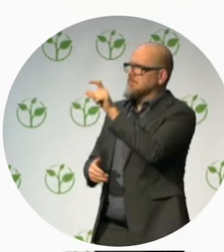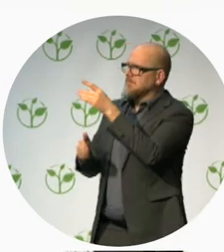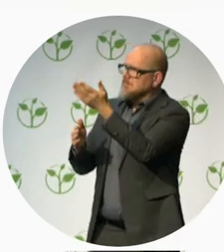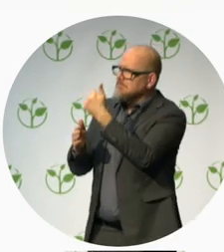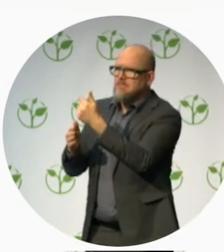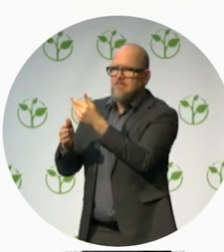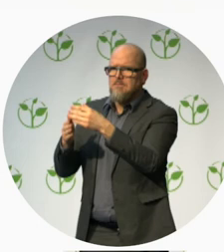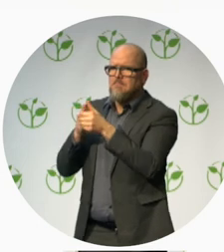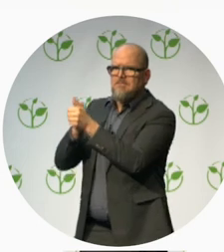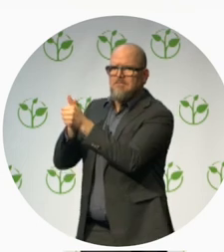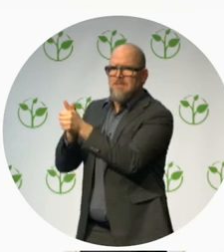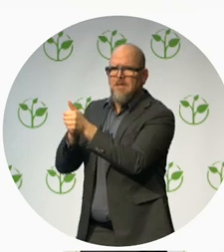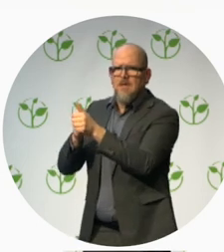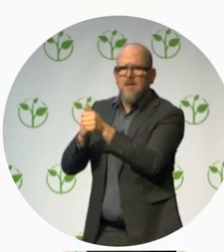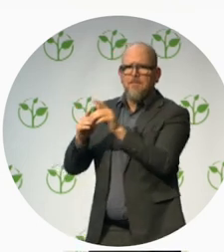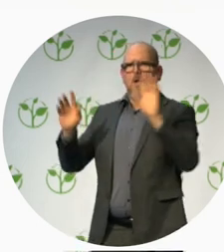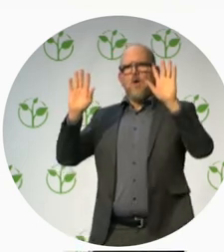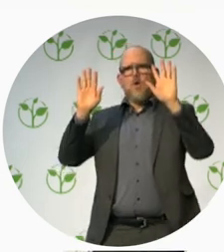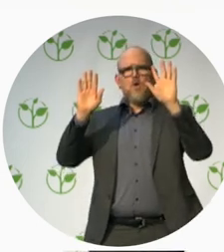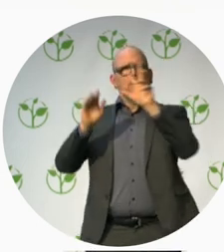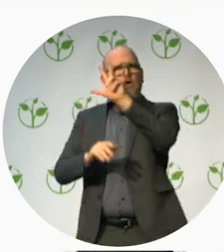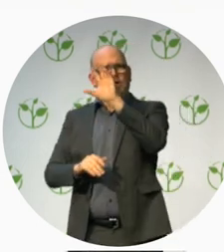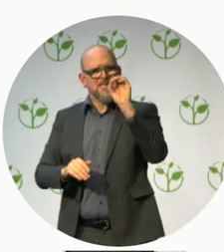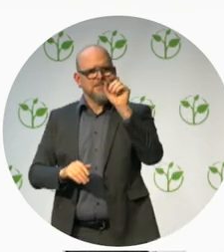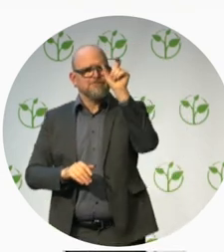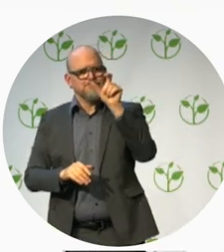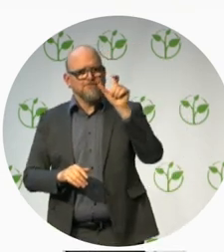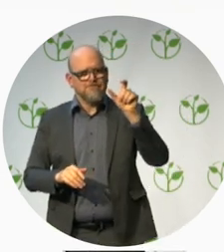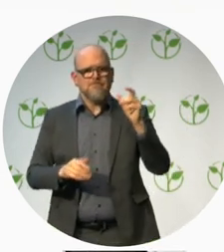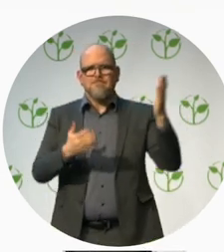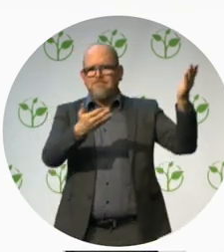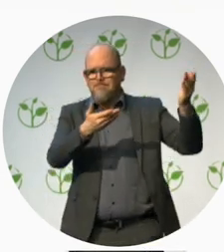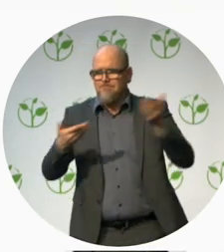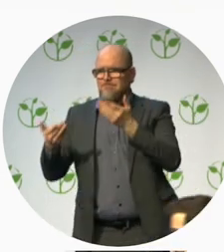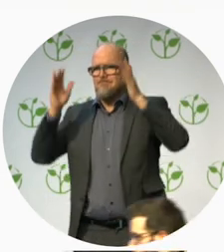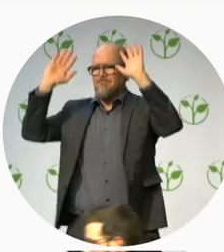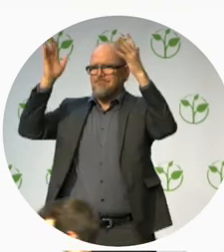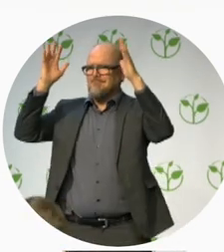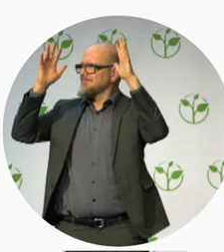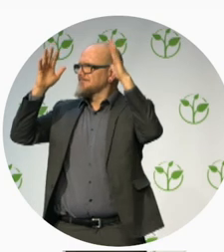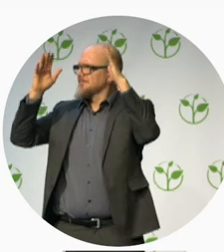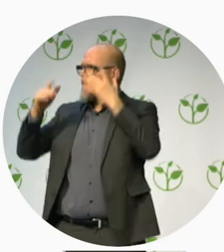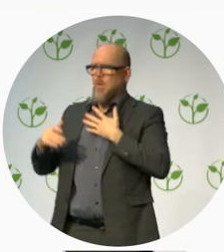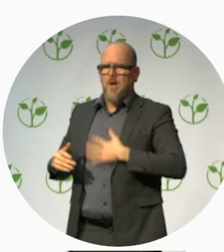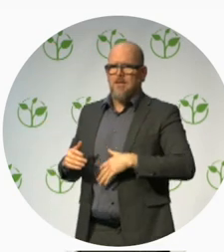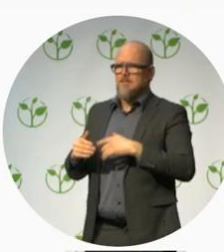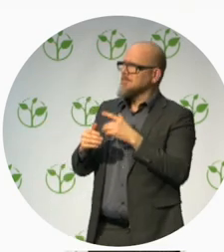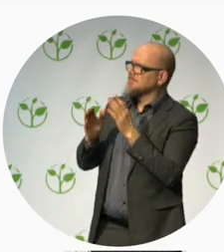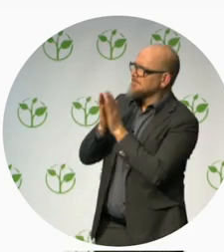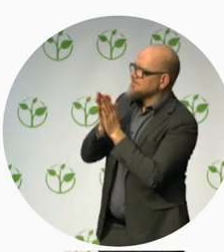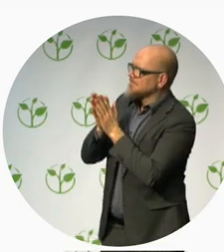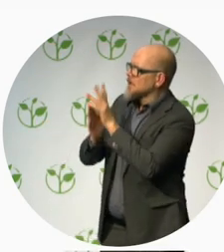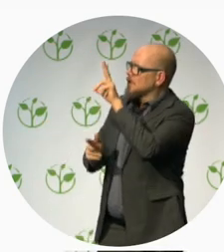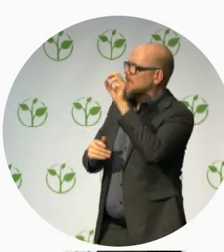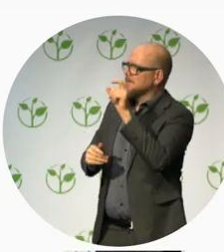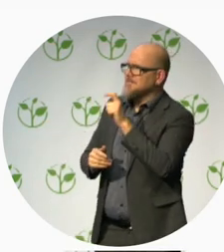first batch of 30 awardees. So let's give this room lots of love. Come on. Lots of love. Round of applause. Come on, let's start. Come on,